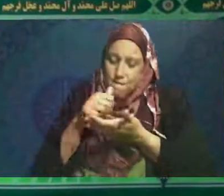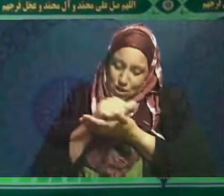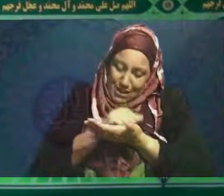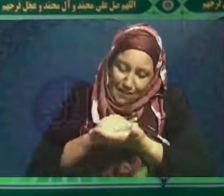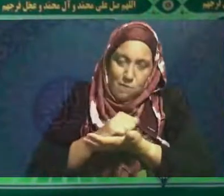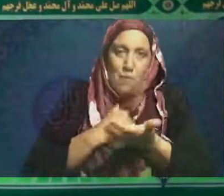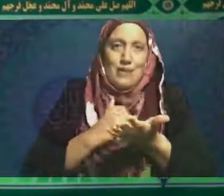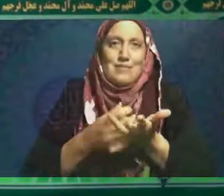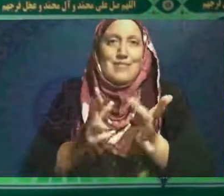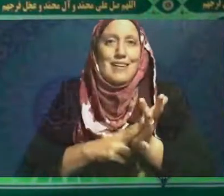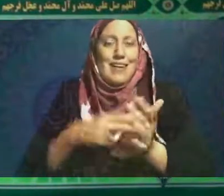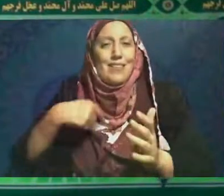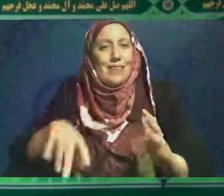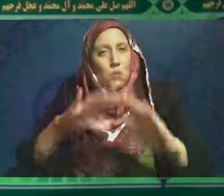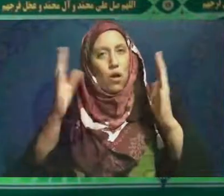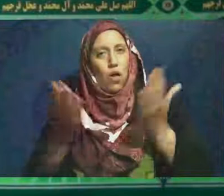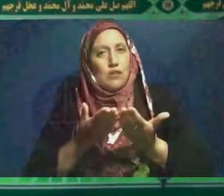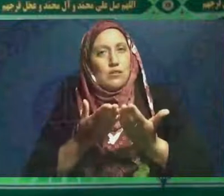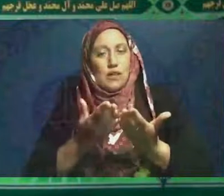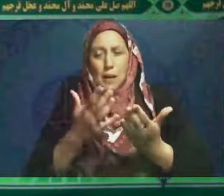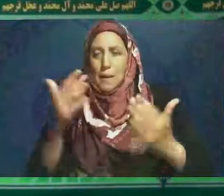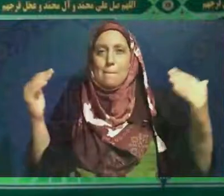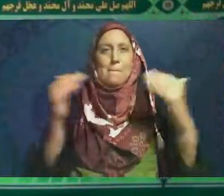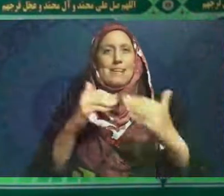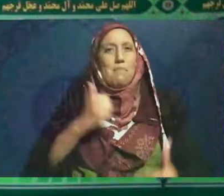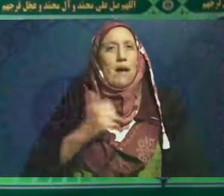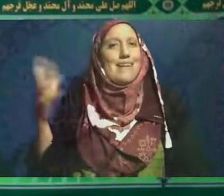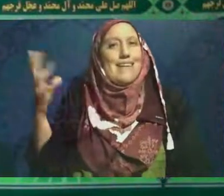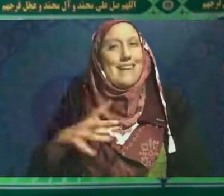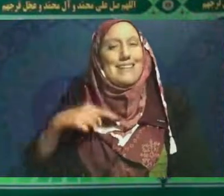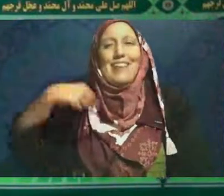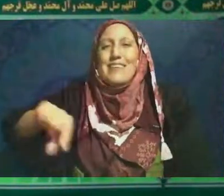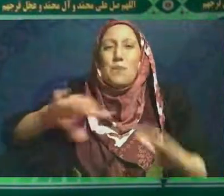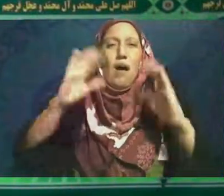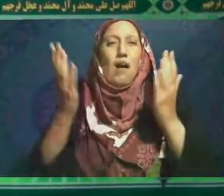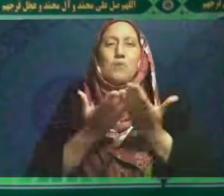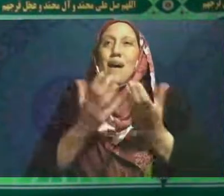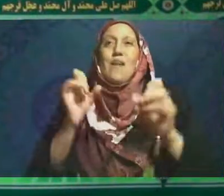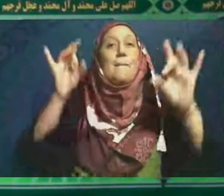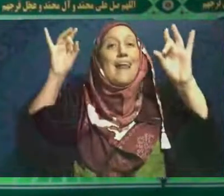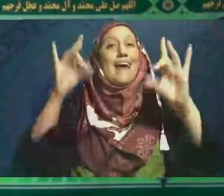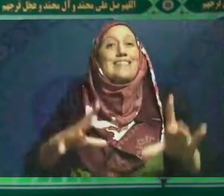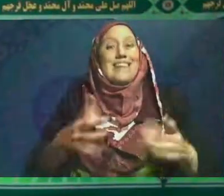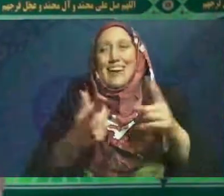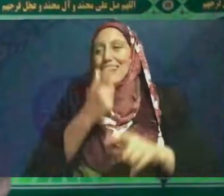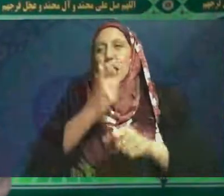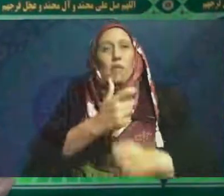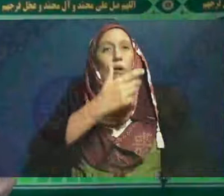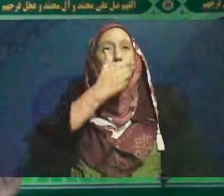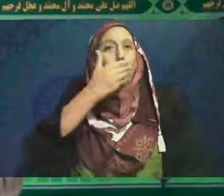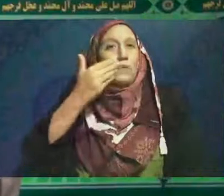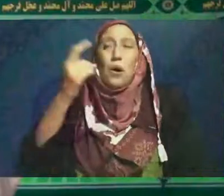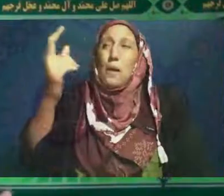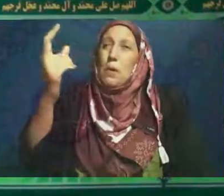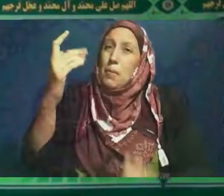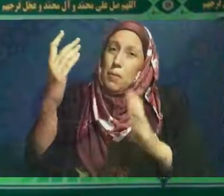world. To have the blessing. Ramadan is approaching fast, brothers and sisters. In these remaining days and nights, pray